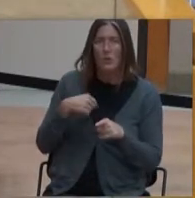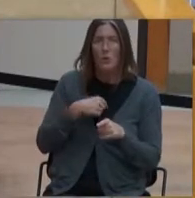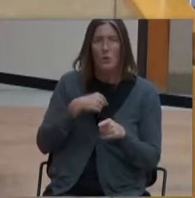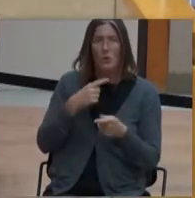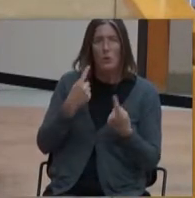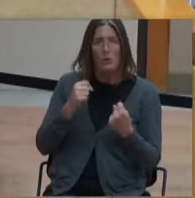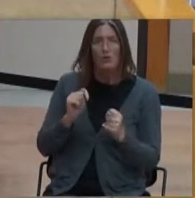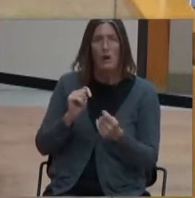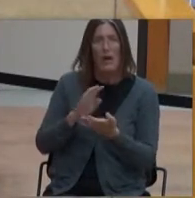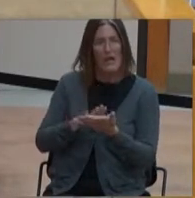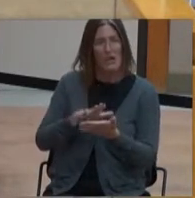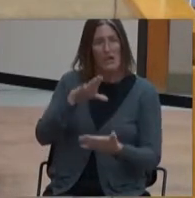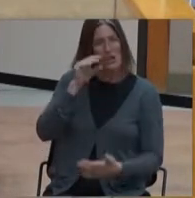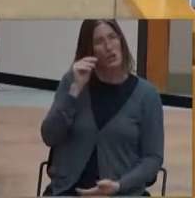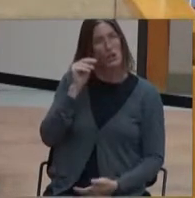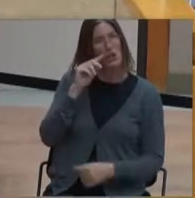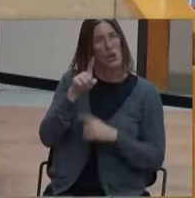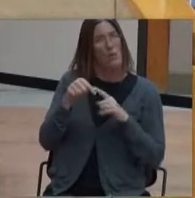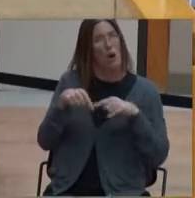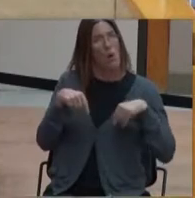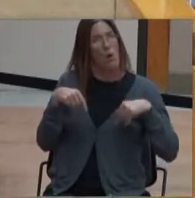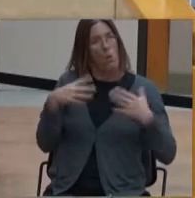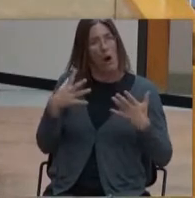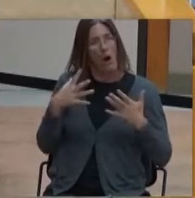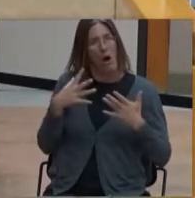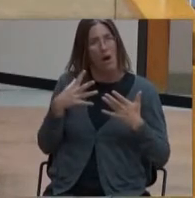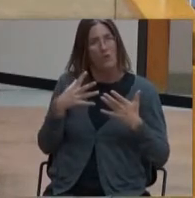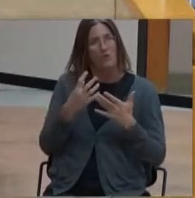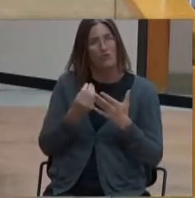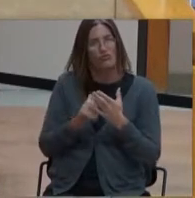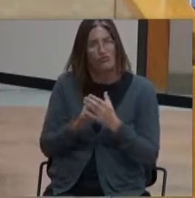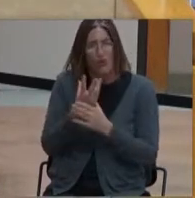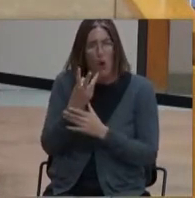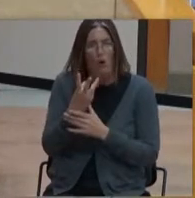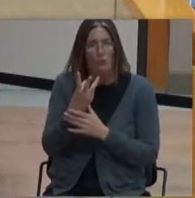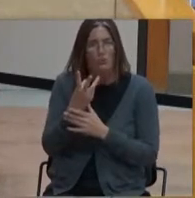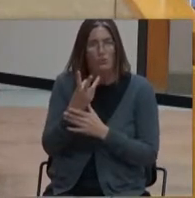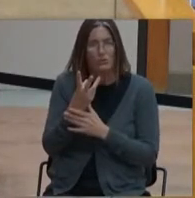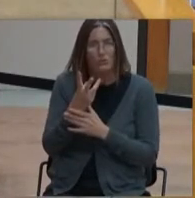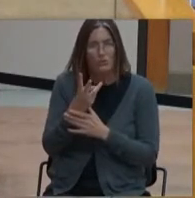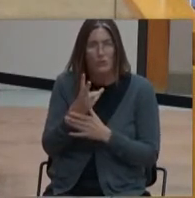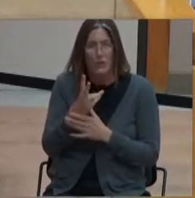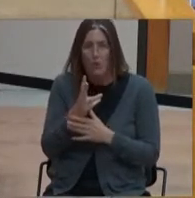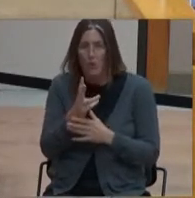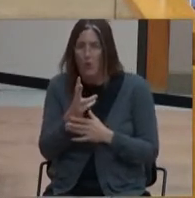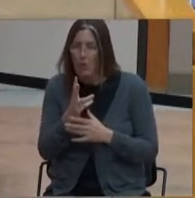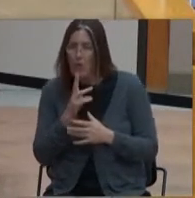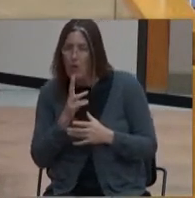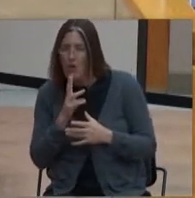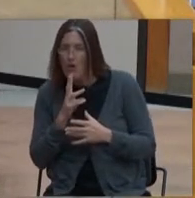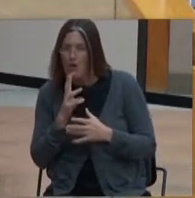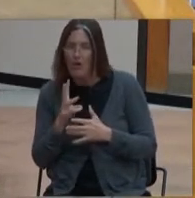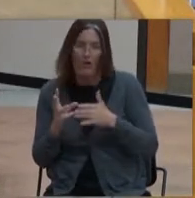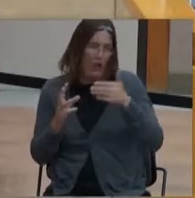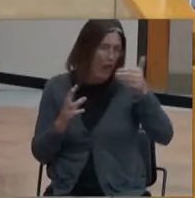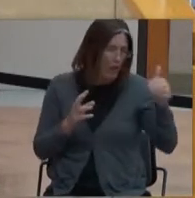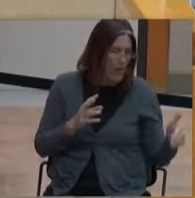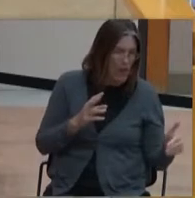the wall that blocks the ocean. She saw how the temperature was underwater, including the phosphate and the